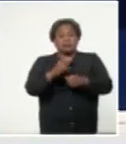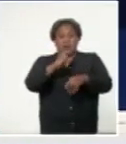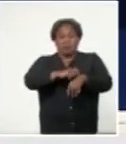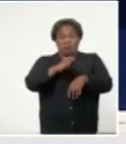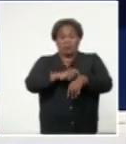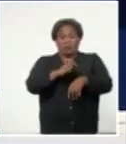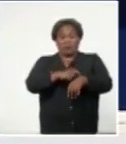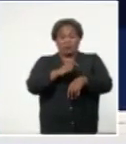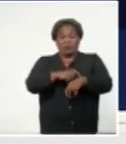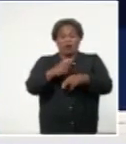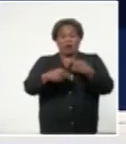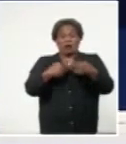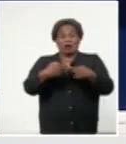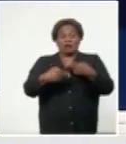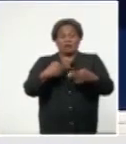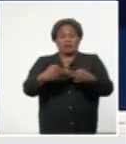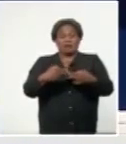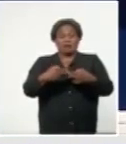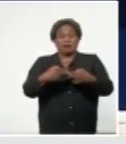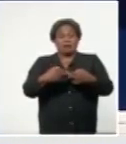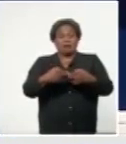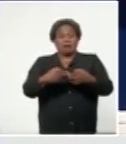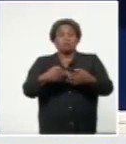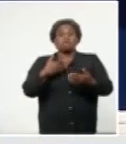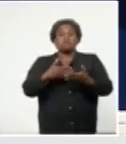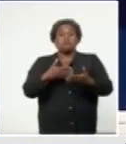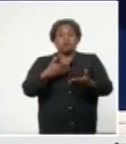the moment of taking the test.